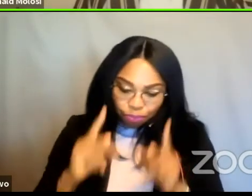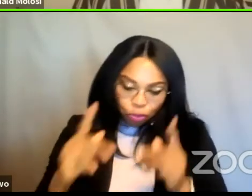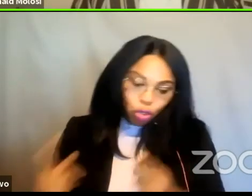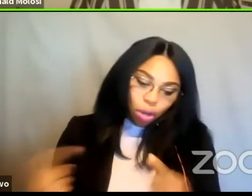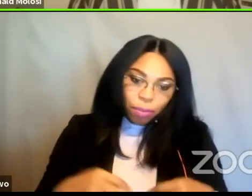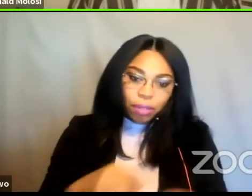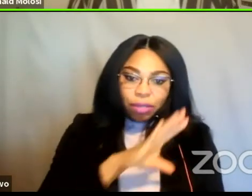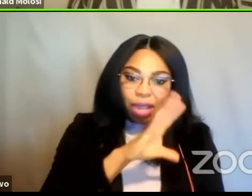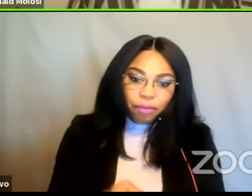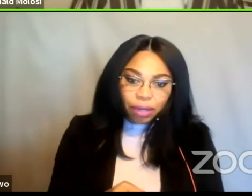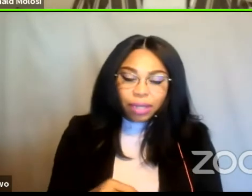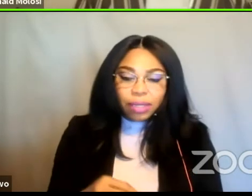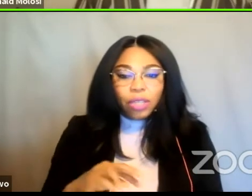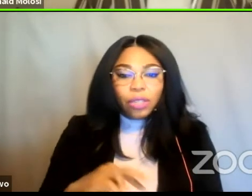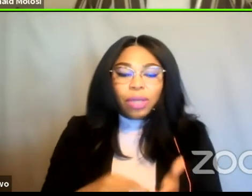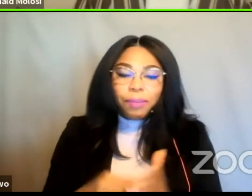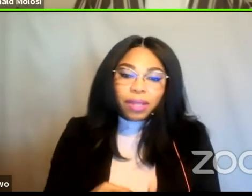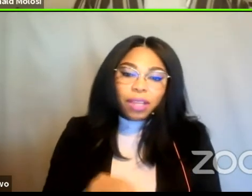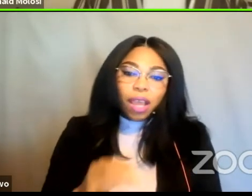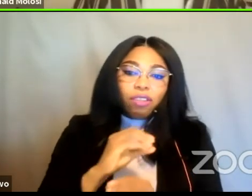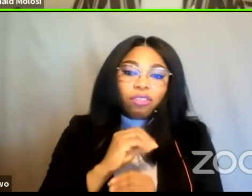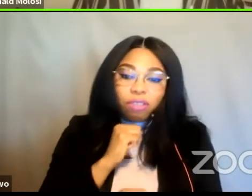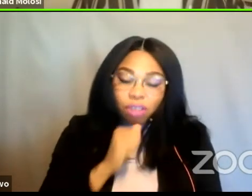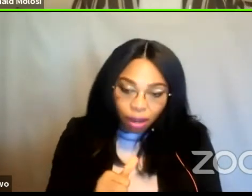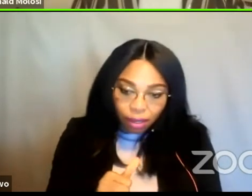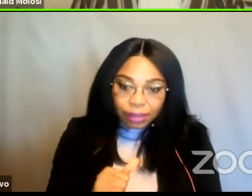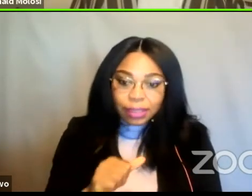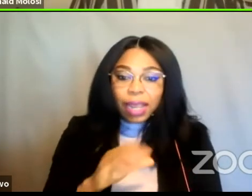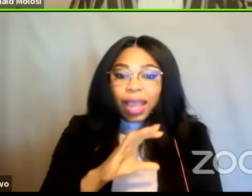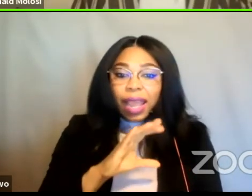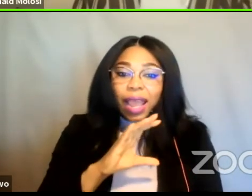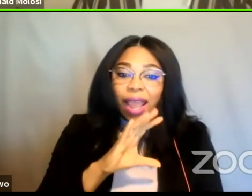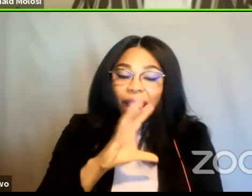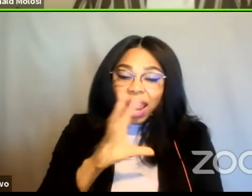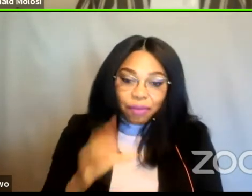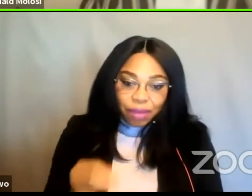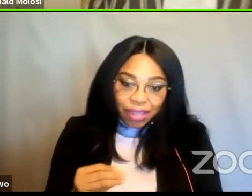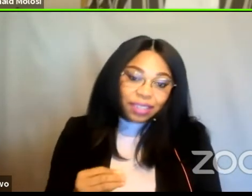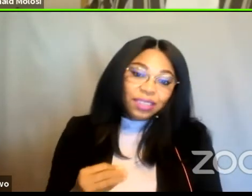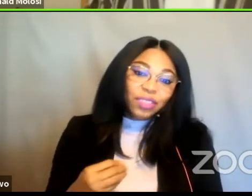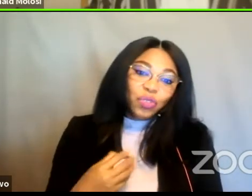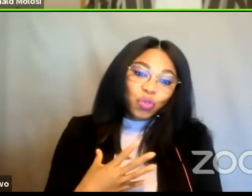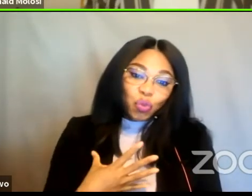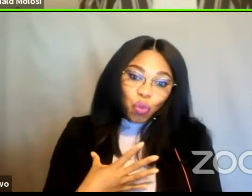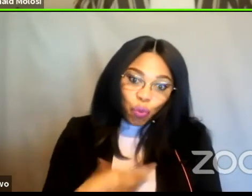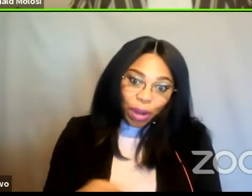meant a non-African white person. I don't mean to pretend that white Africans don't exist.